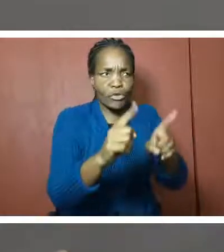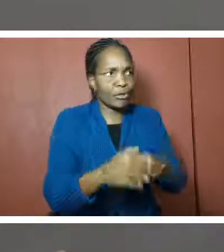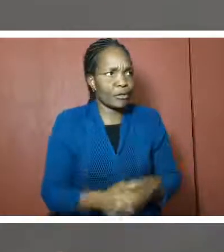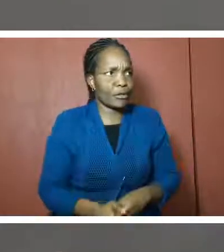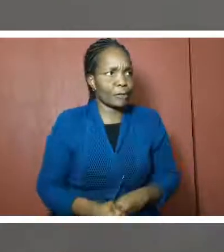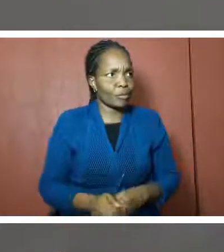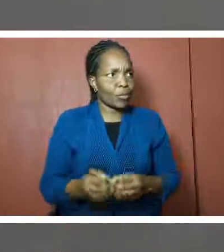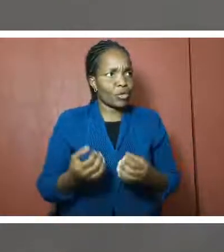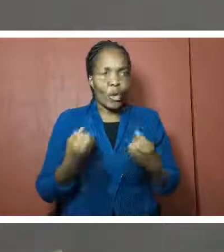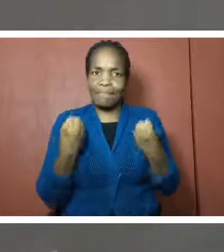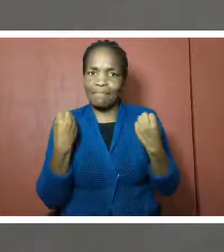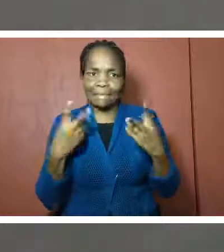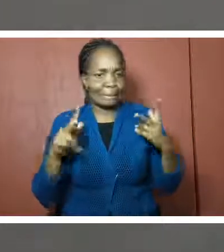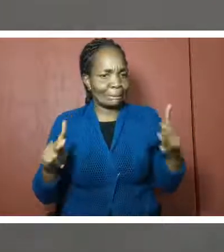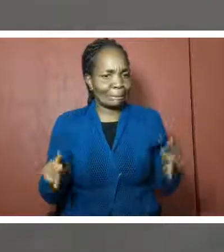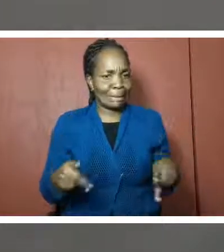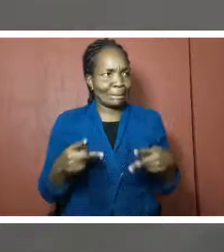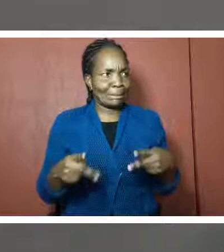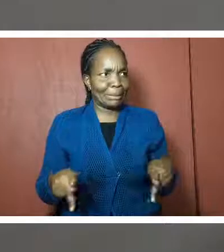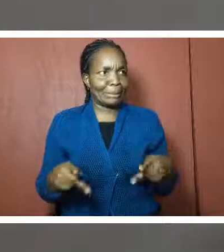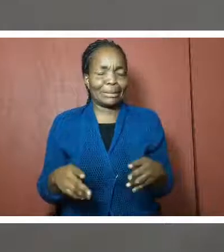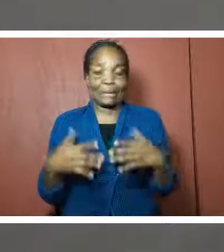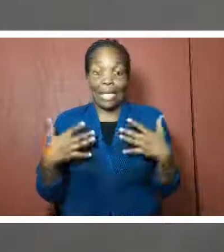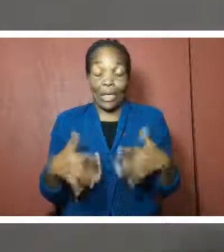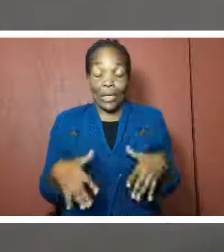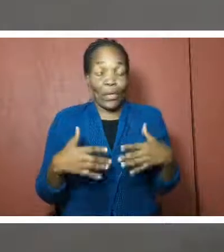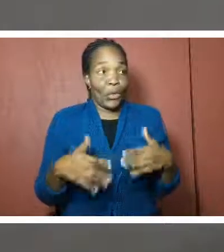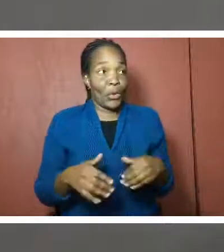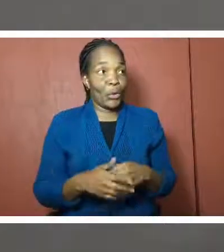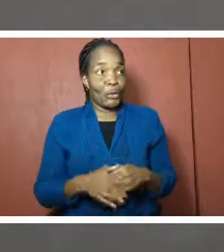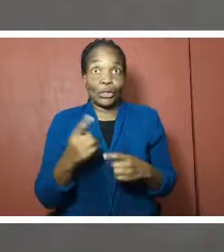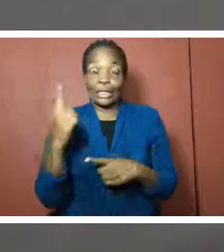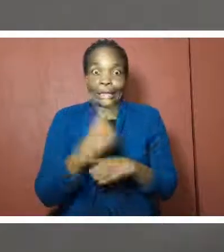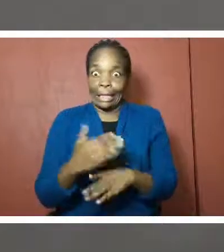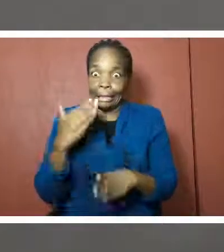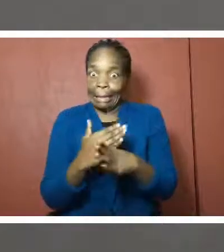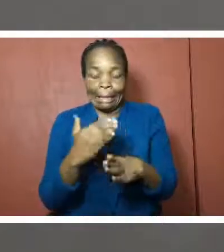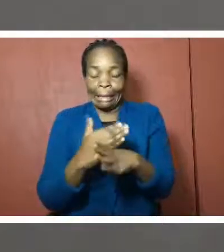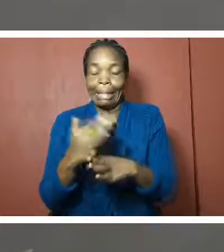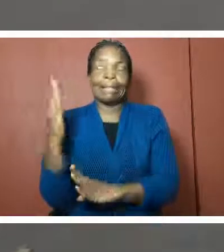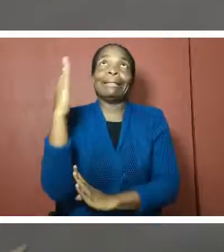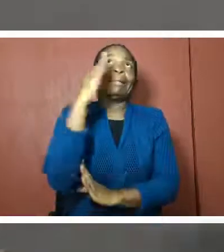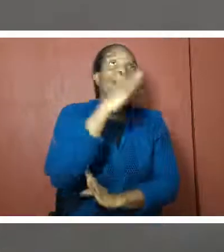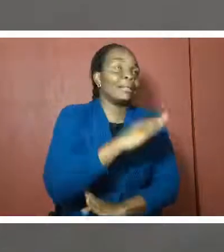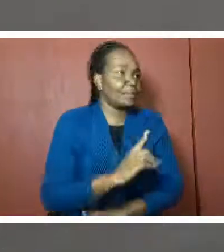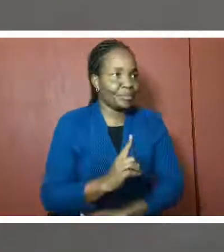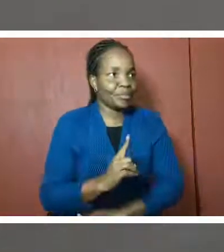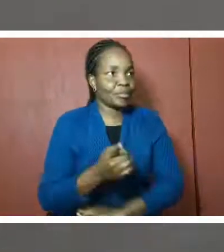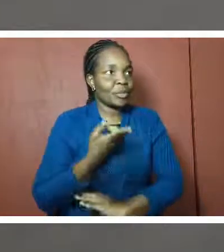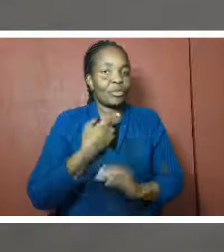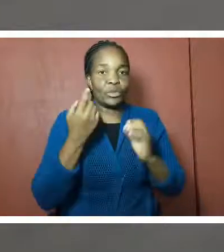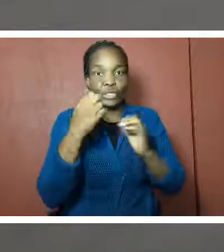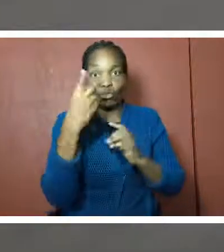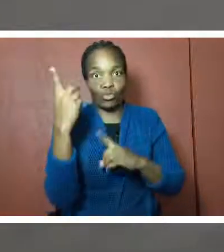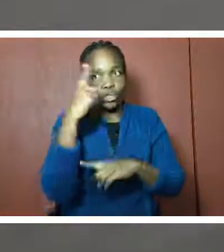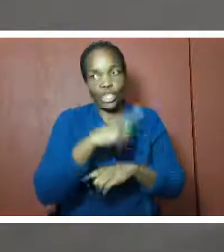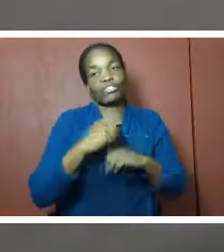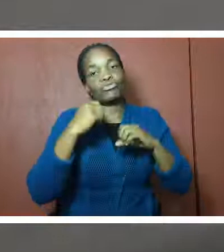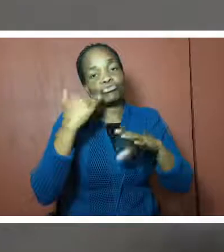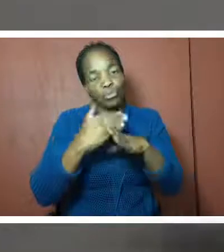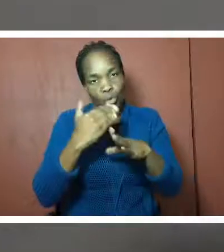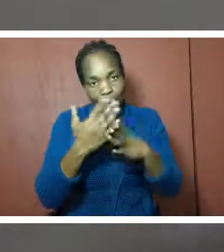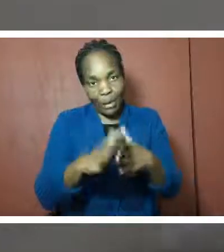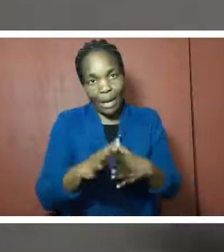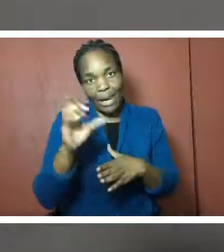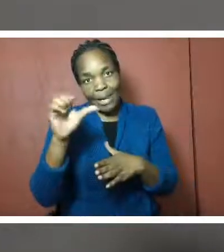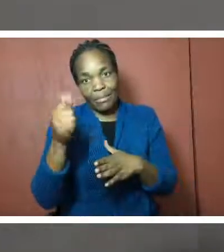lot of parties. You know, you didn't have to work every day. You could decide, okay, we're working 2 days, and now we're going